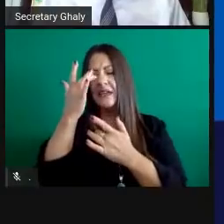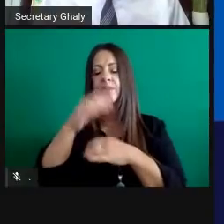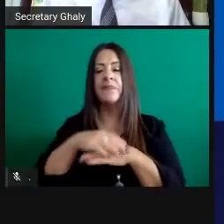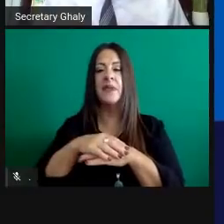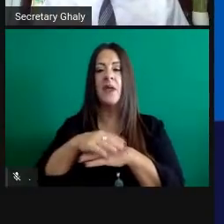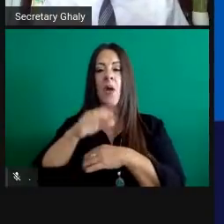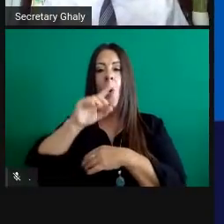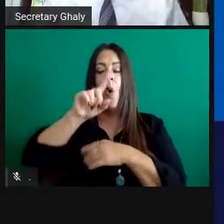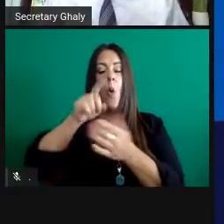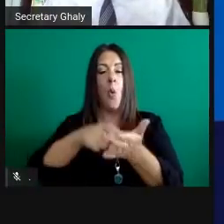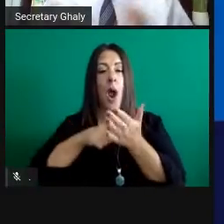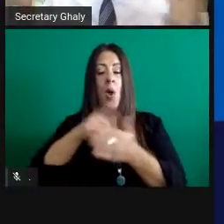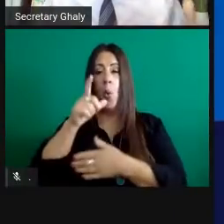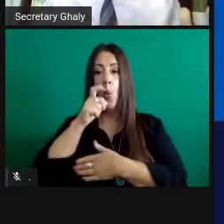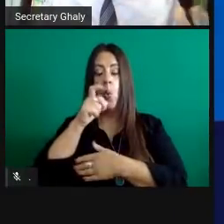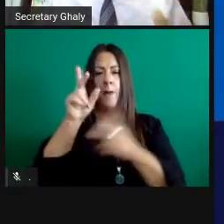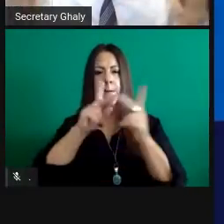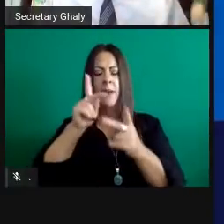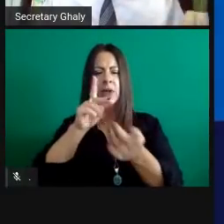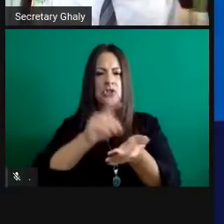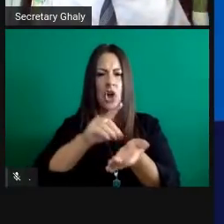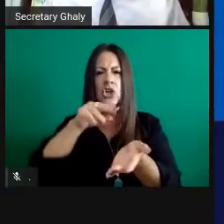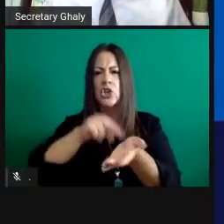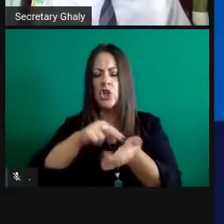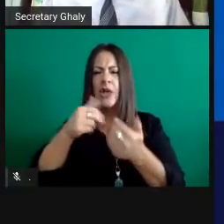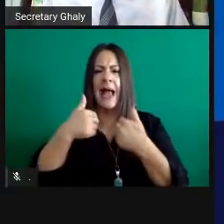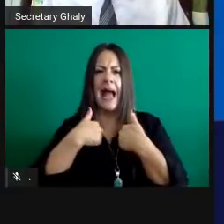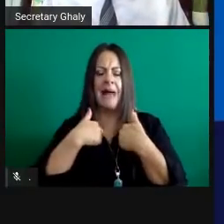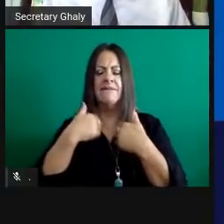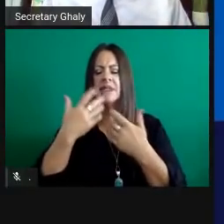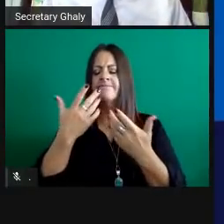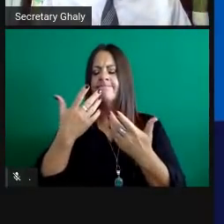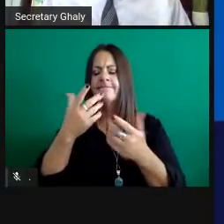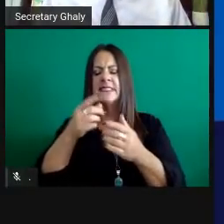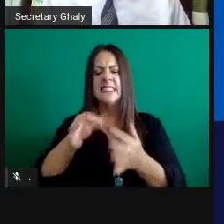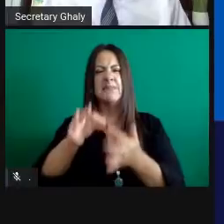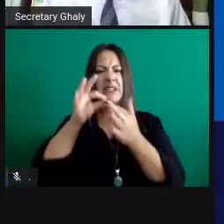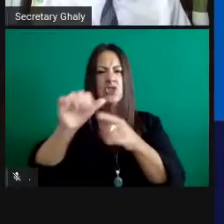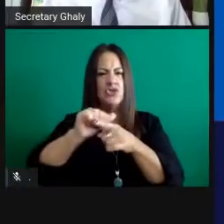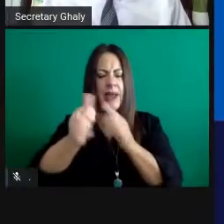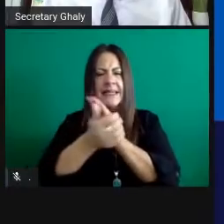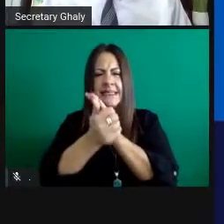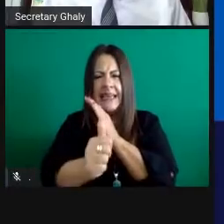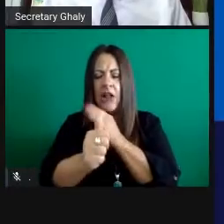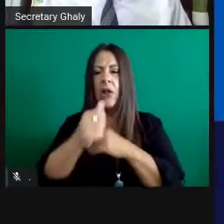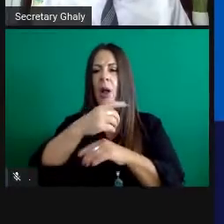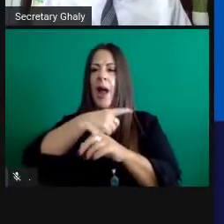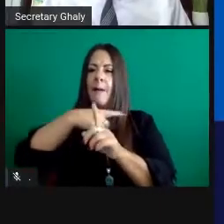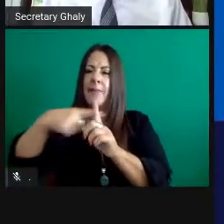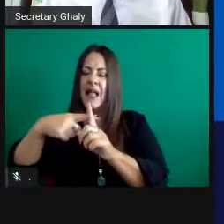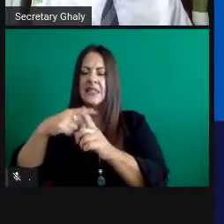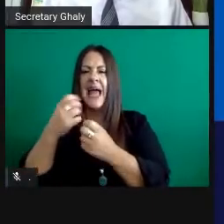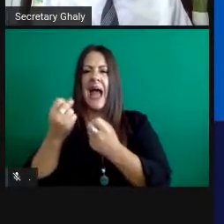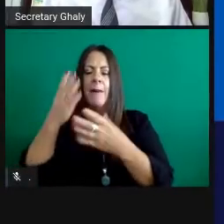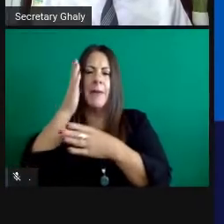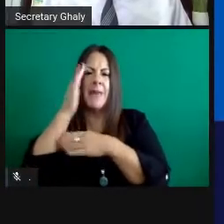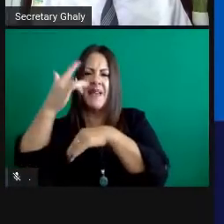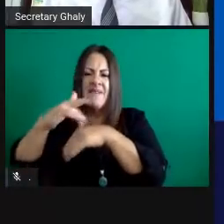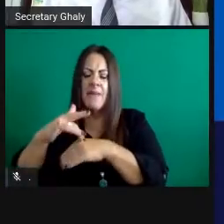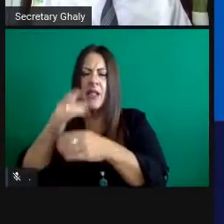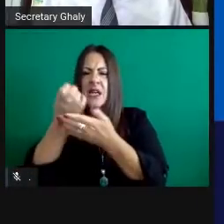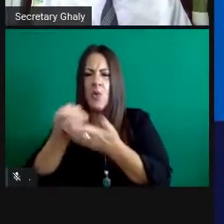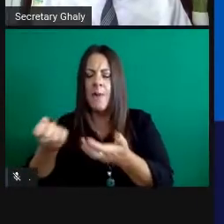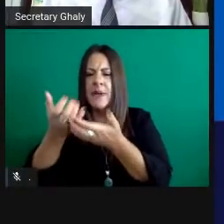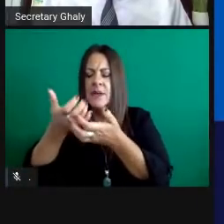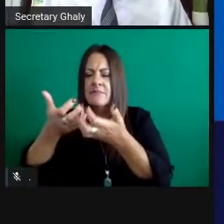we don't have the equipment and beds enough, but we're worried about that staffing component. And on